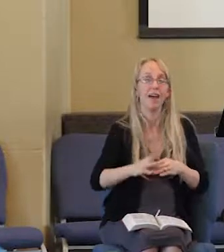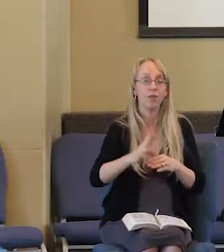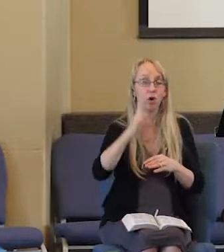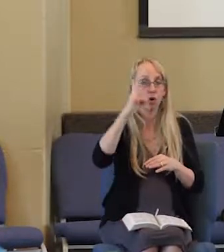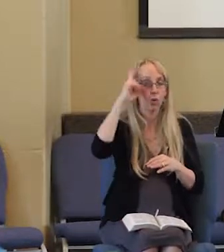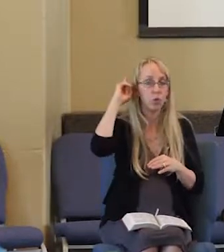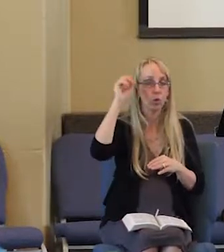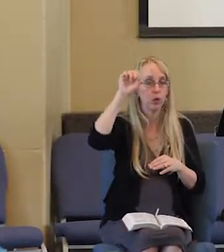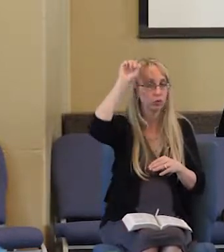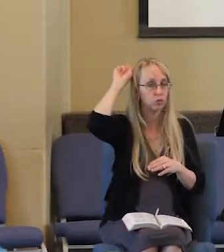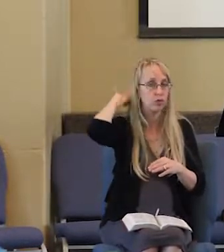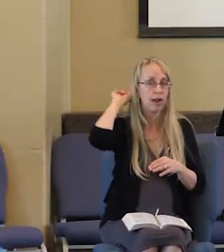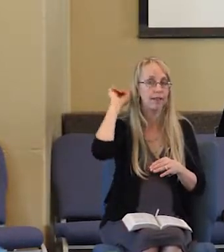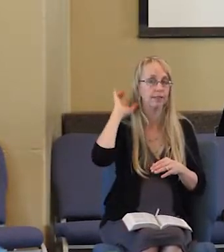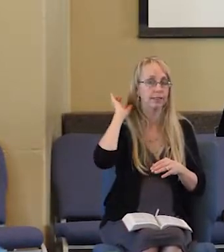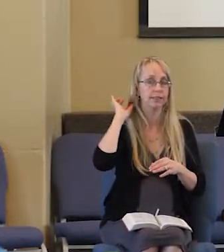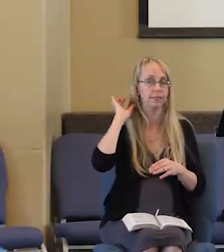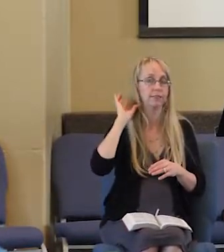his head.